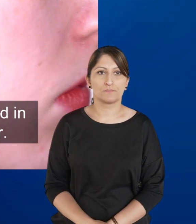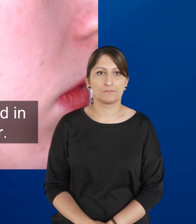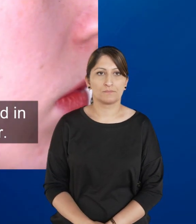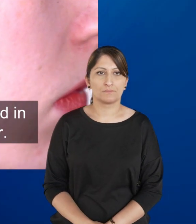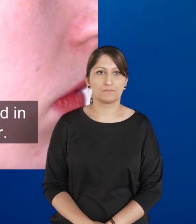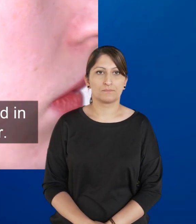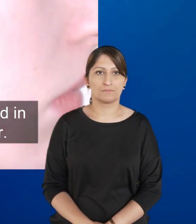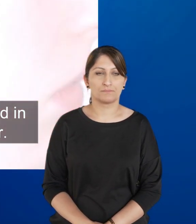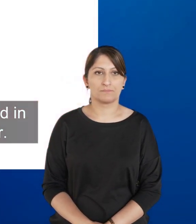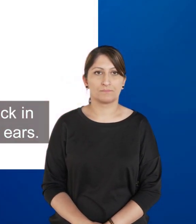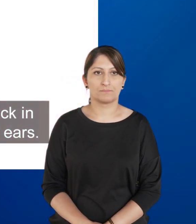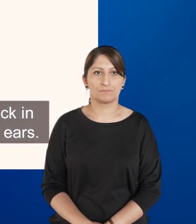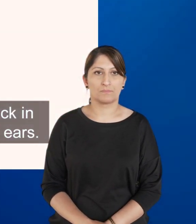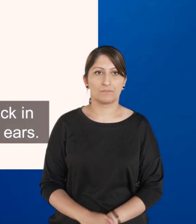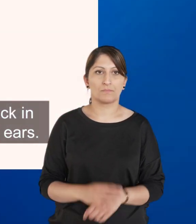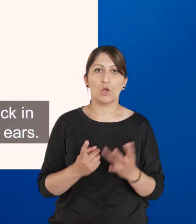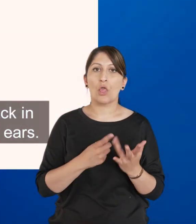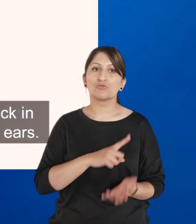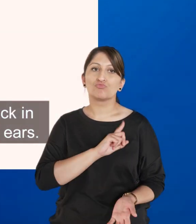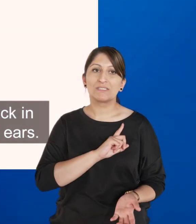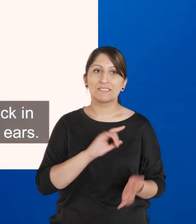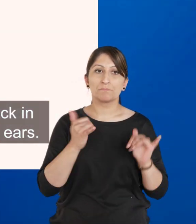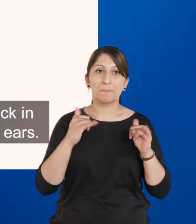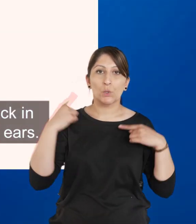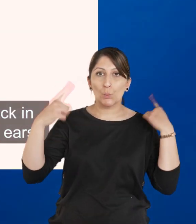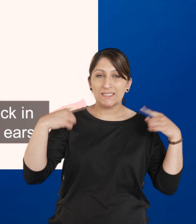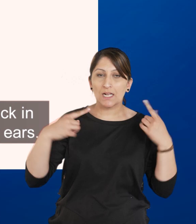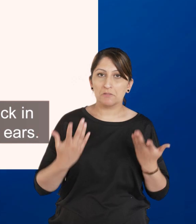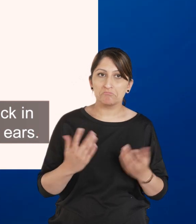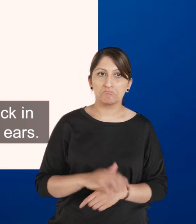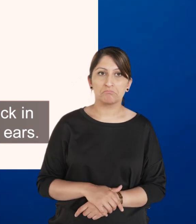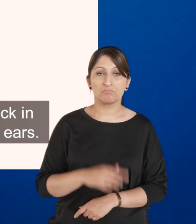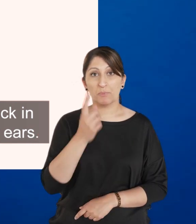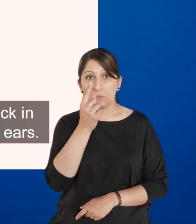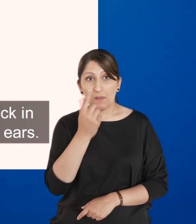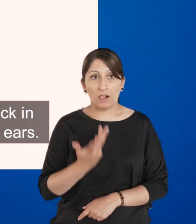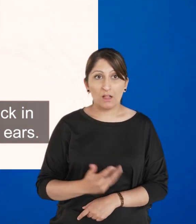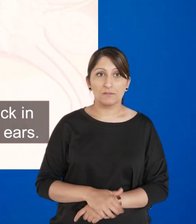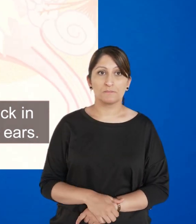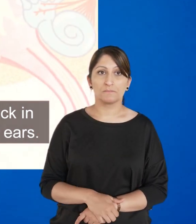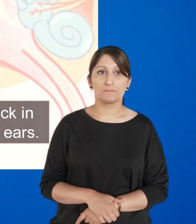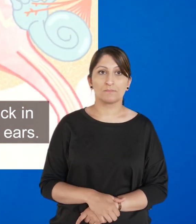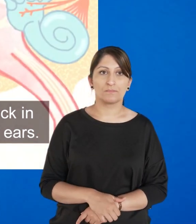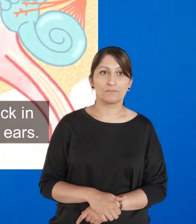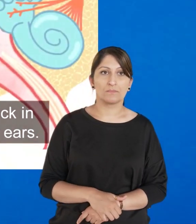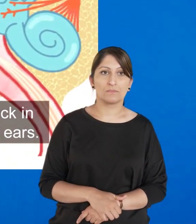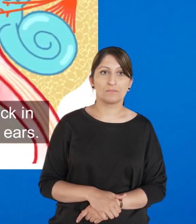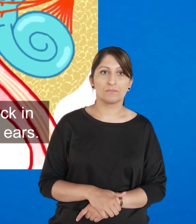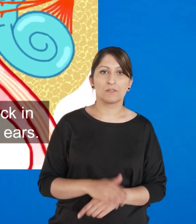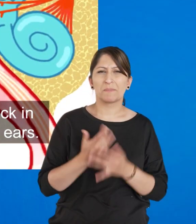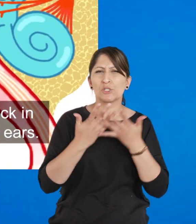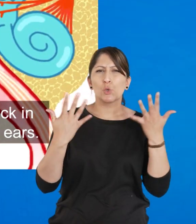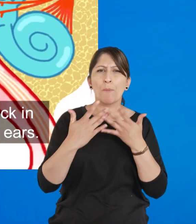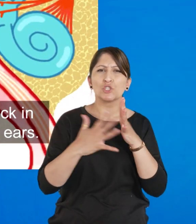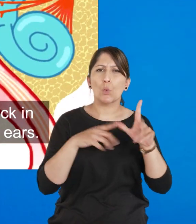ear. Another reason that you might have whistling or feedback in the hearing aid is because you have excess